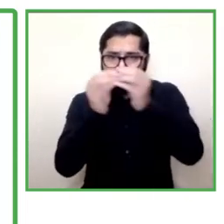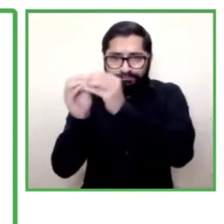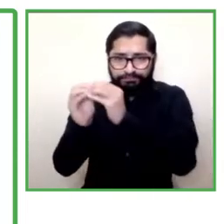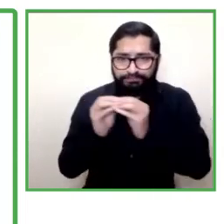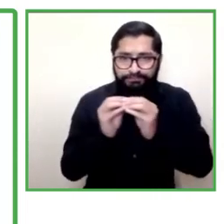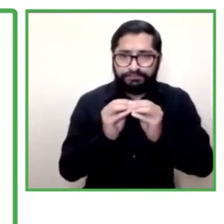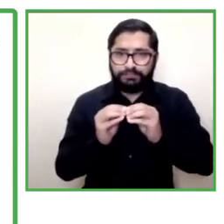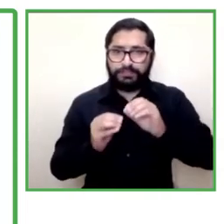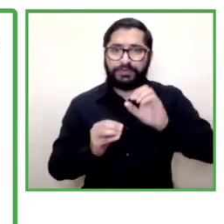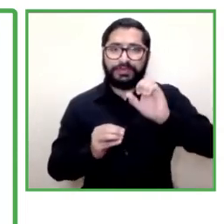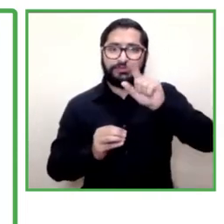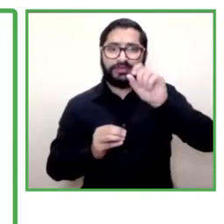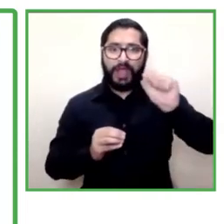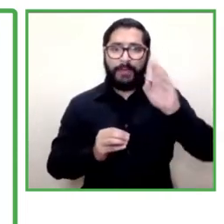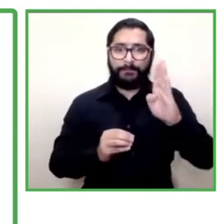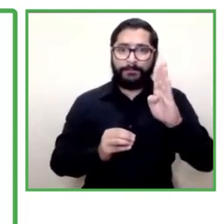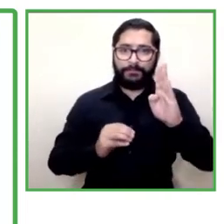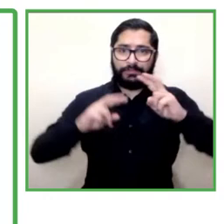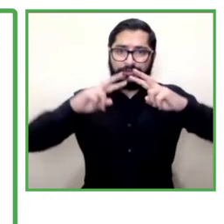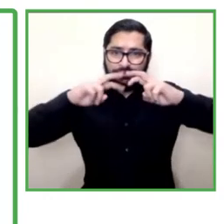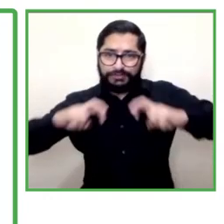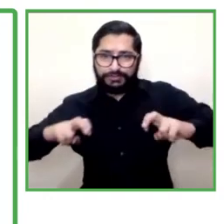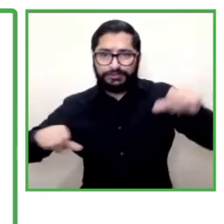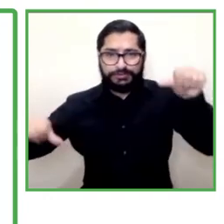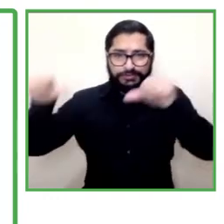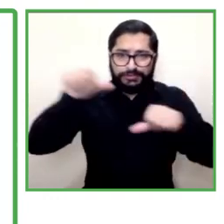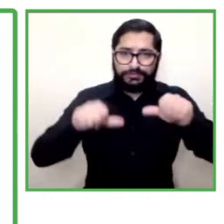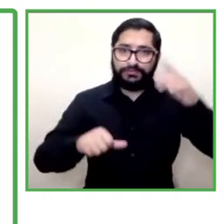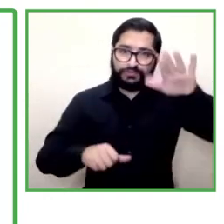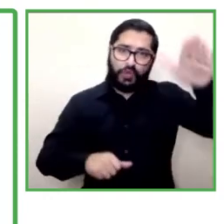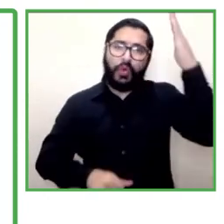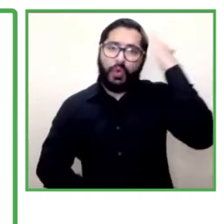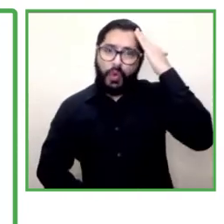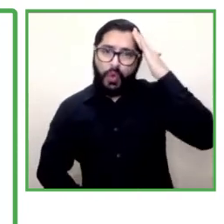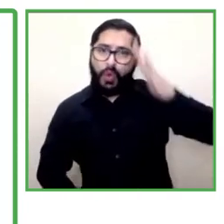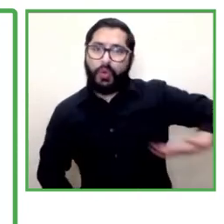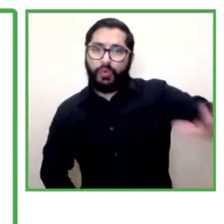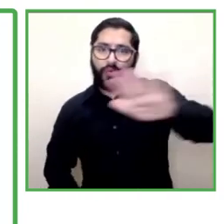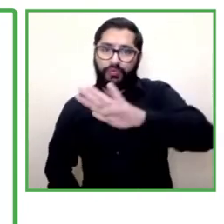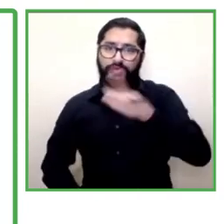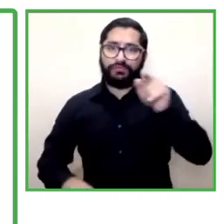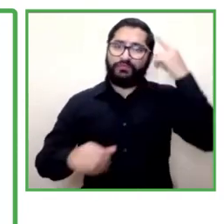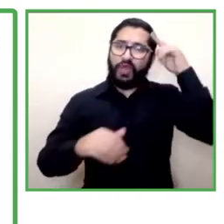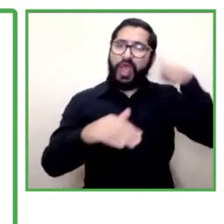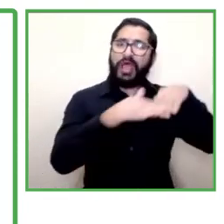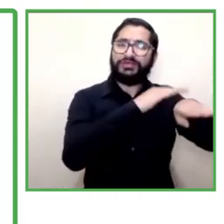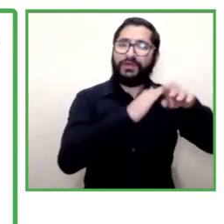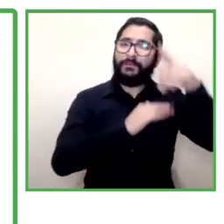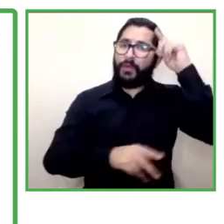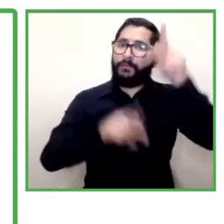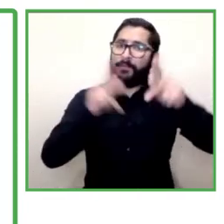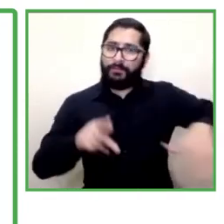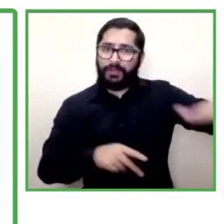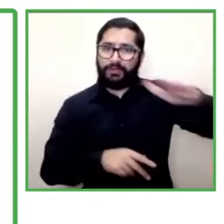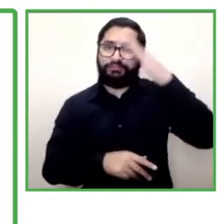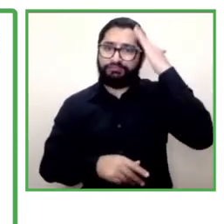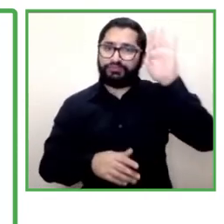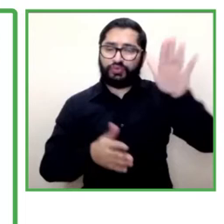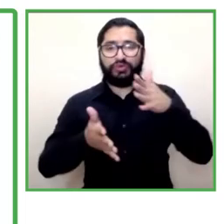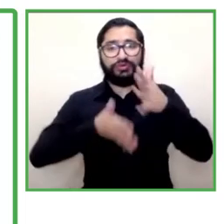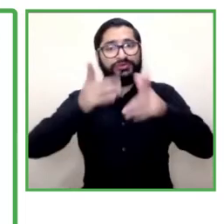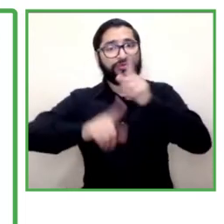know, sign language today is not something that most parents to deaf children are able to learn. In Norway, where I come